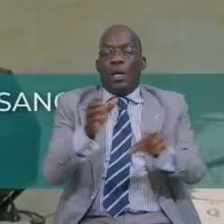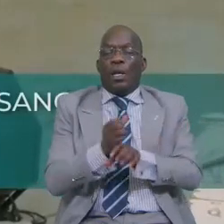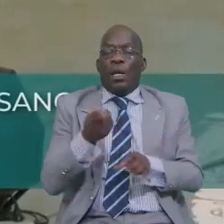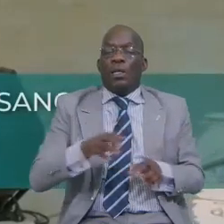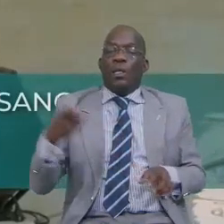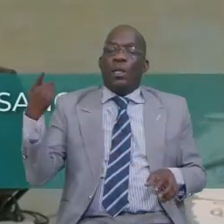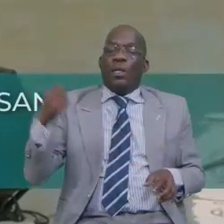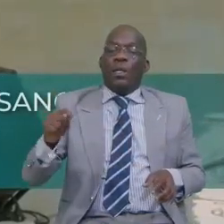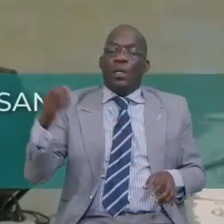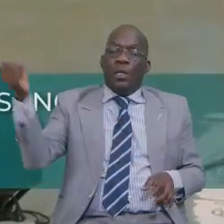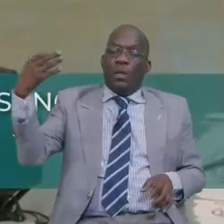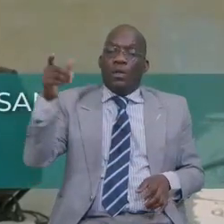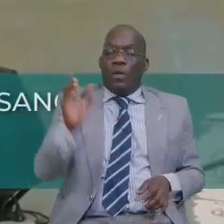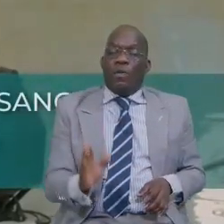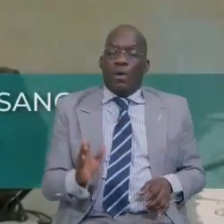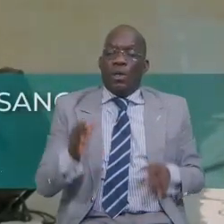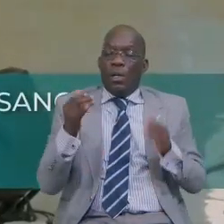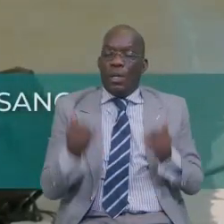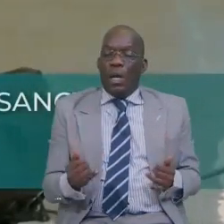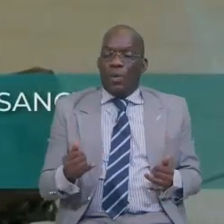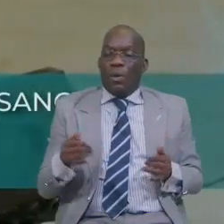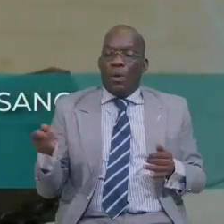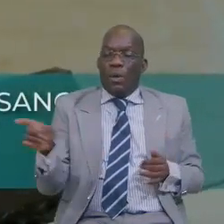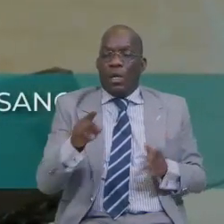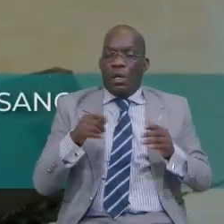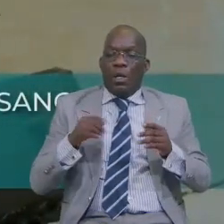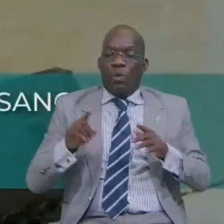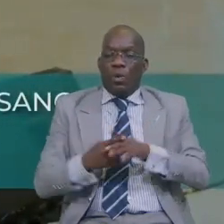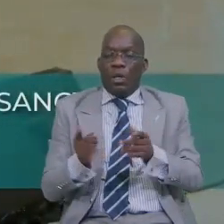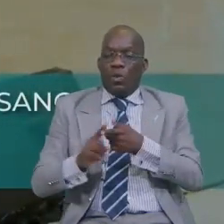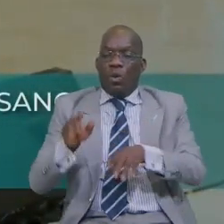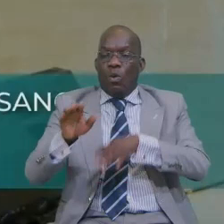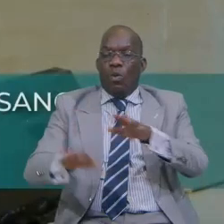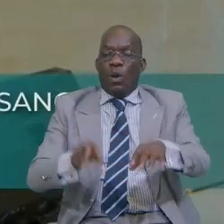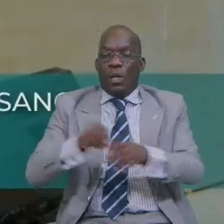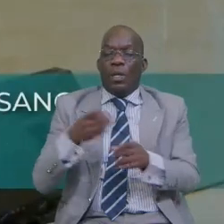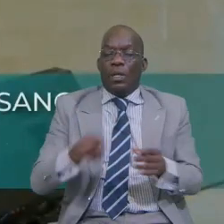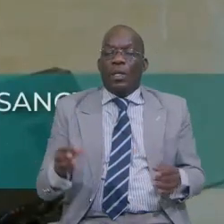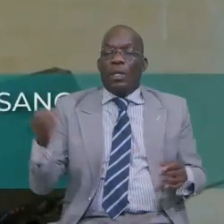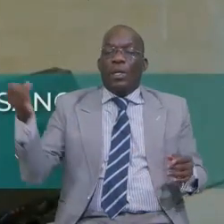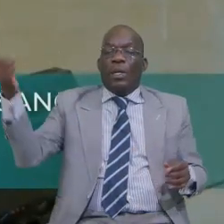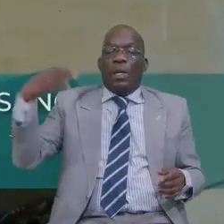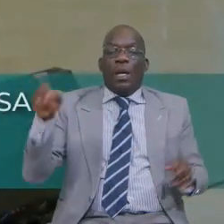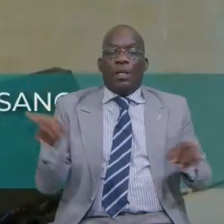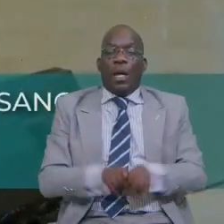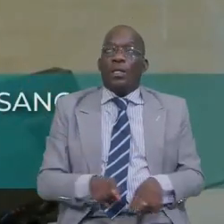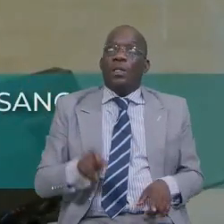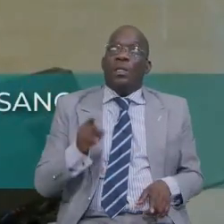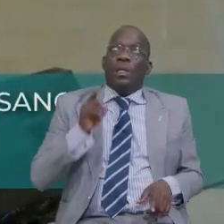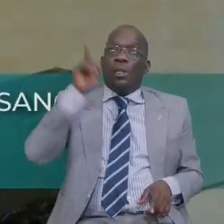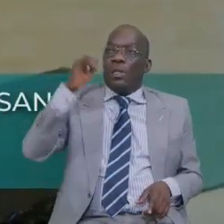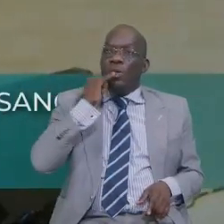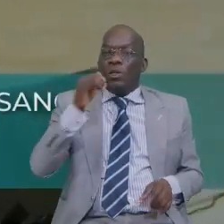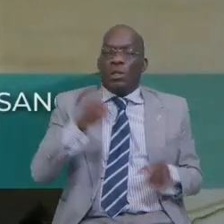to them. And now they begin to walk in the light. If we walk in the light, as he is in the light, we're